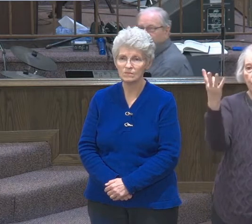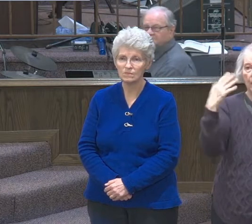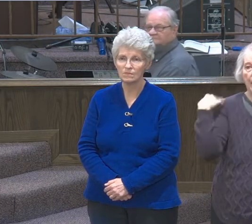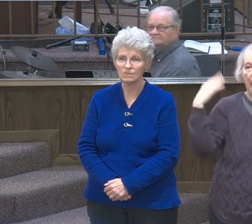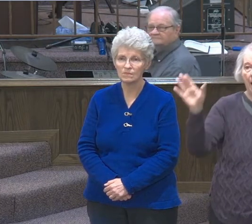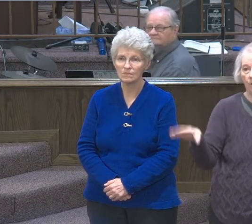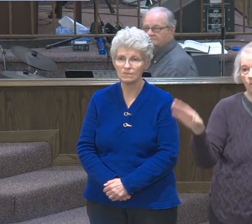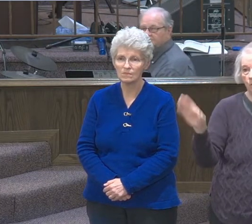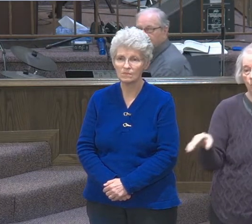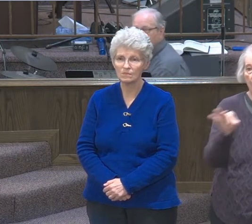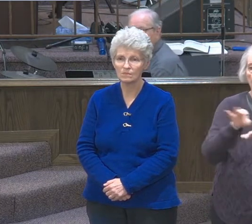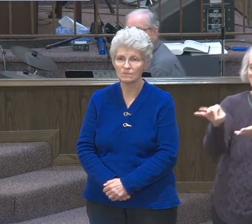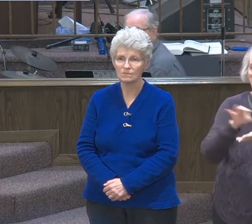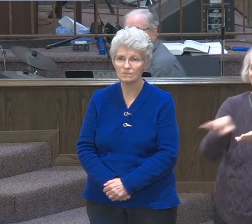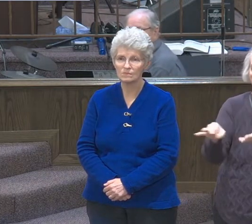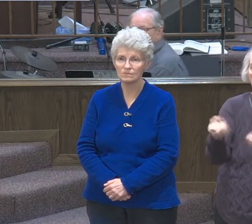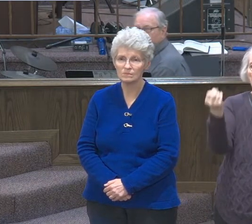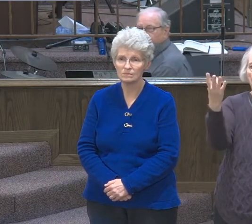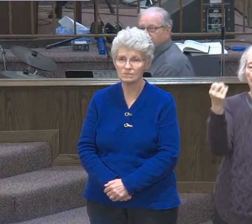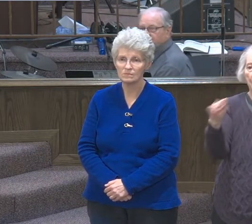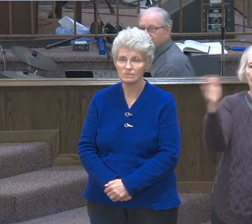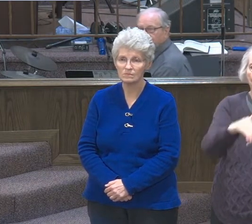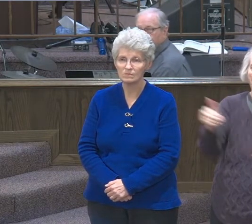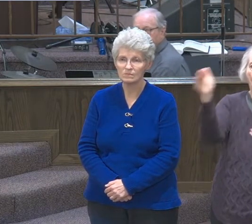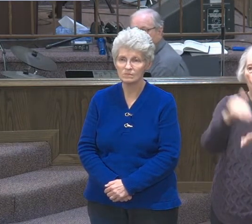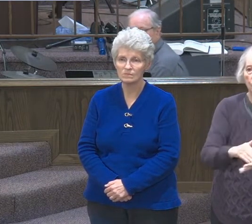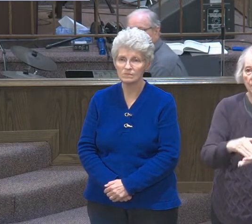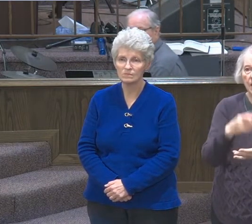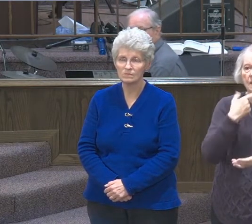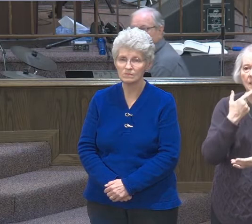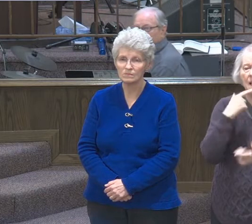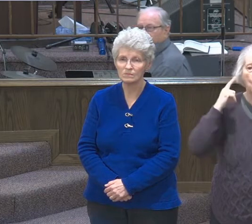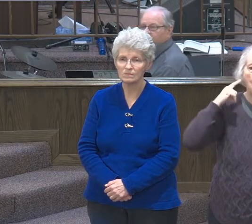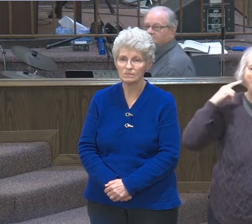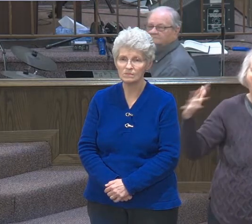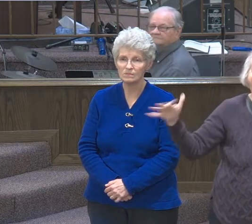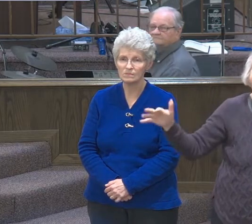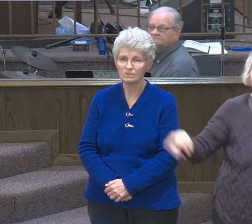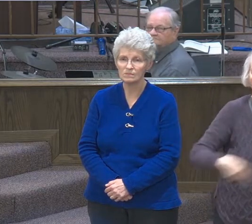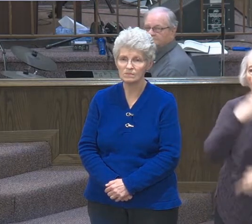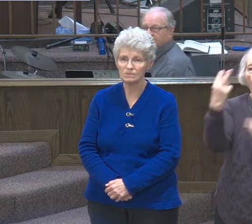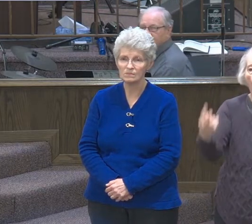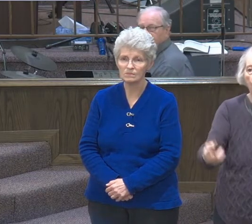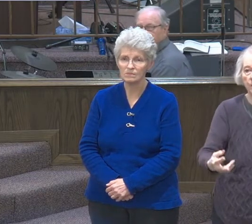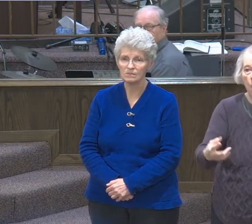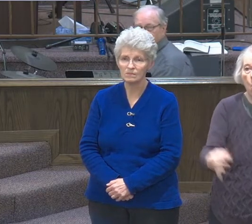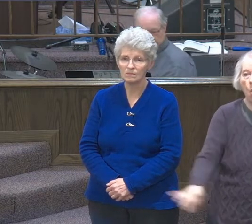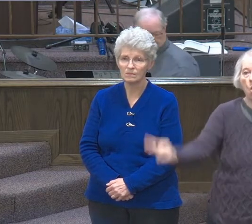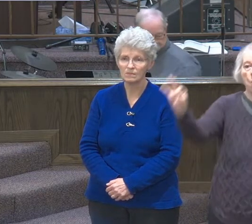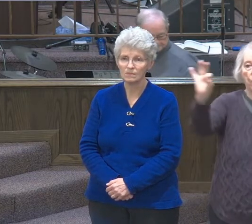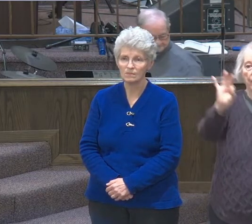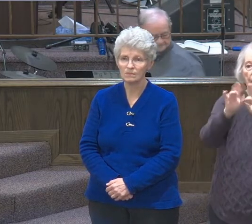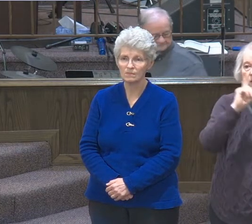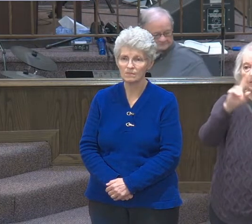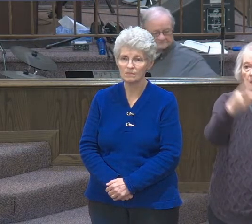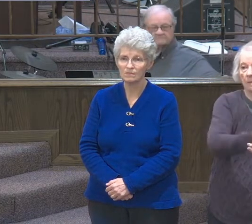and thousands of thousands, saying with a loud voice, "Worthy is the Lamb who was slain to receive power